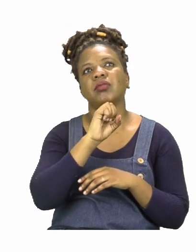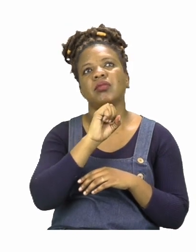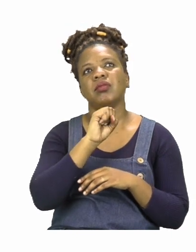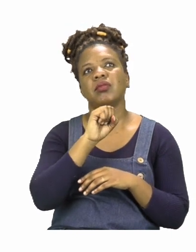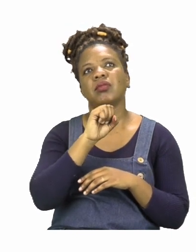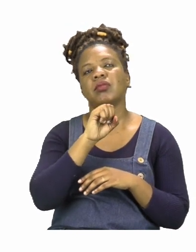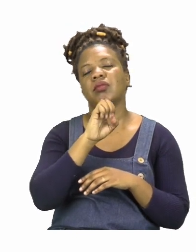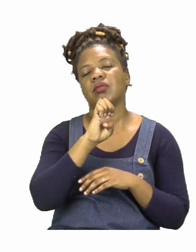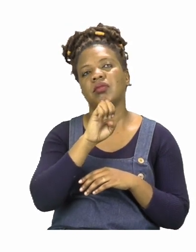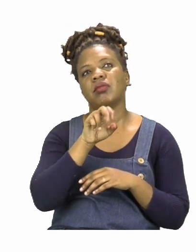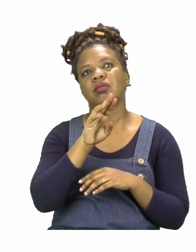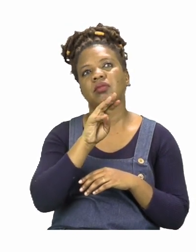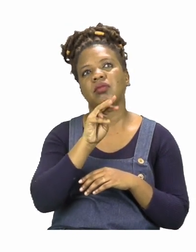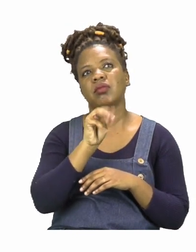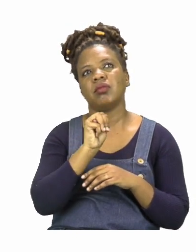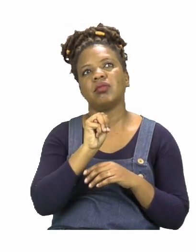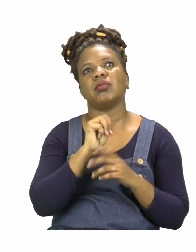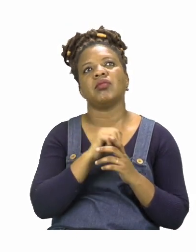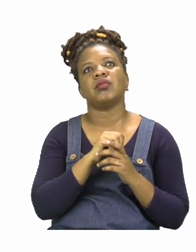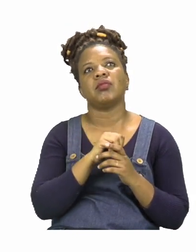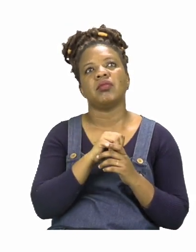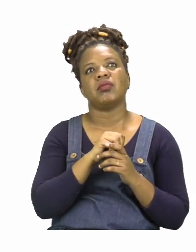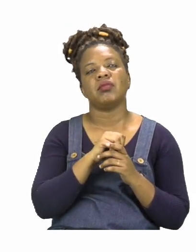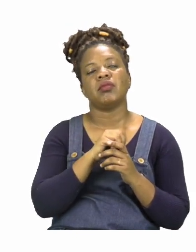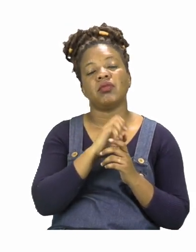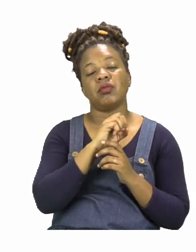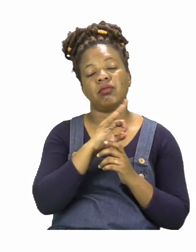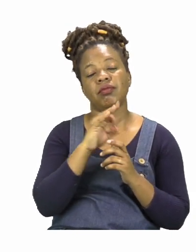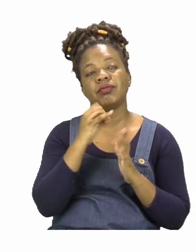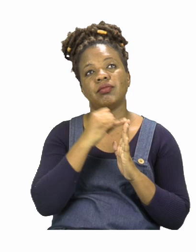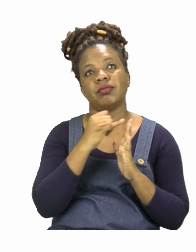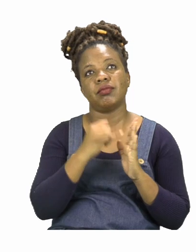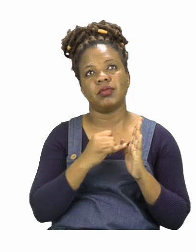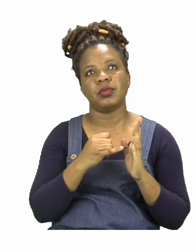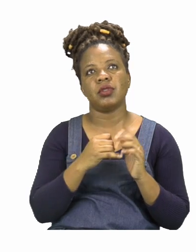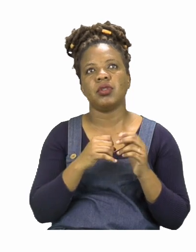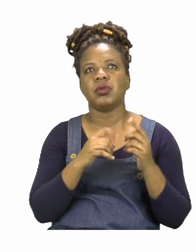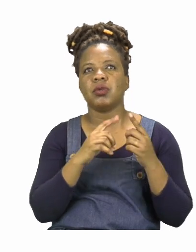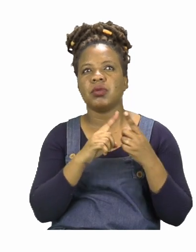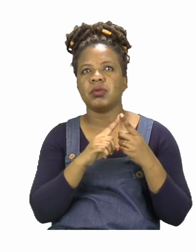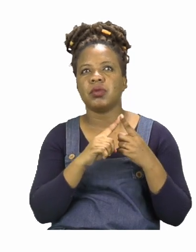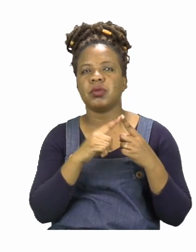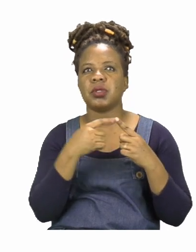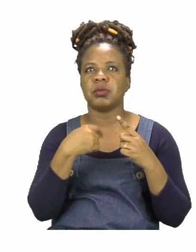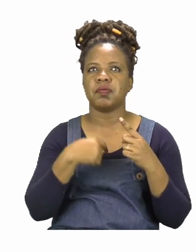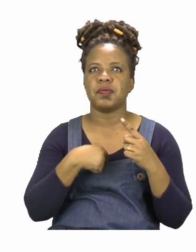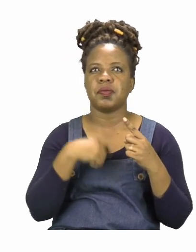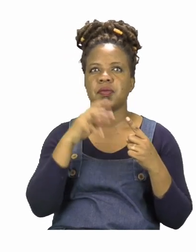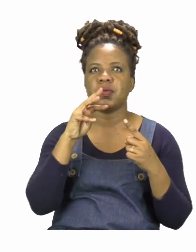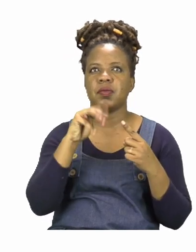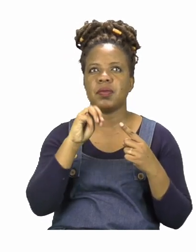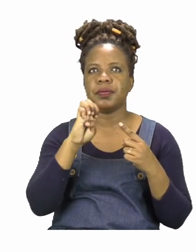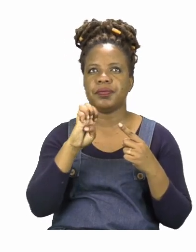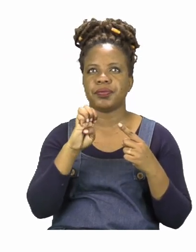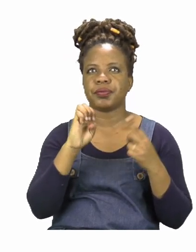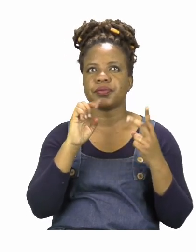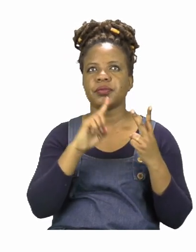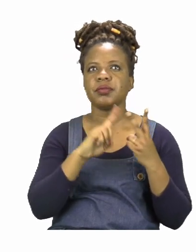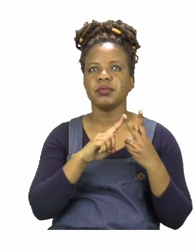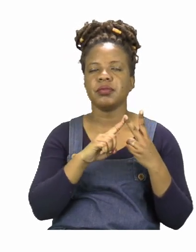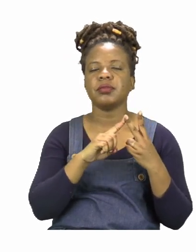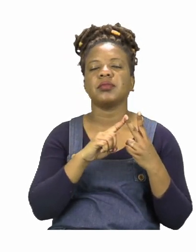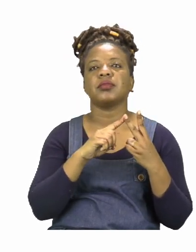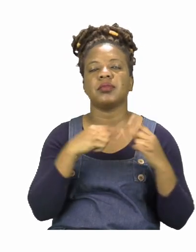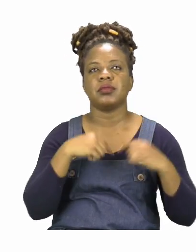to complete the sentence and see if it is correct. Yesterday, Betty and me spent